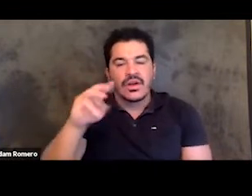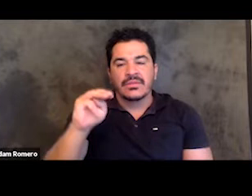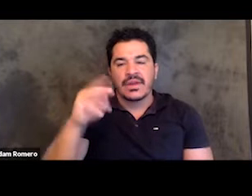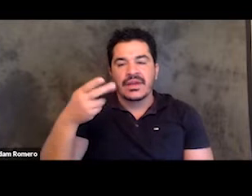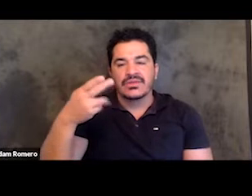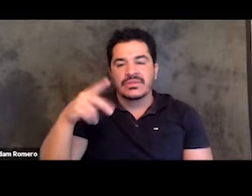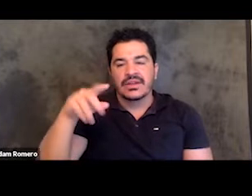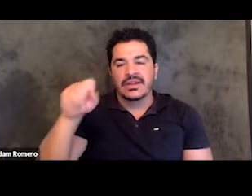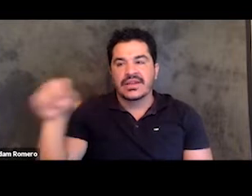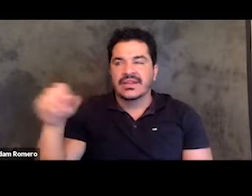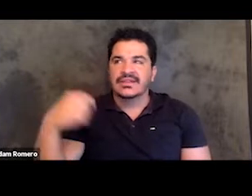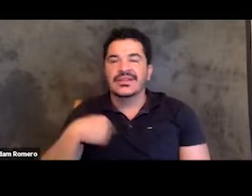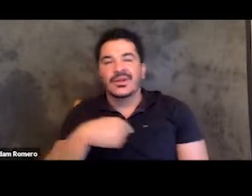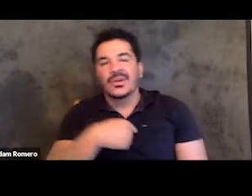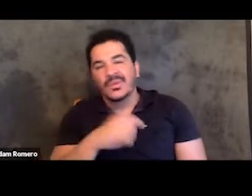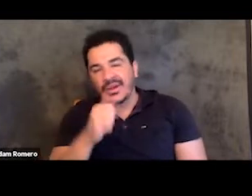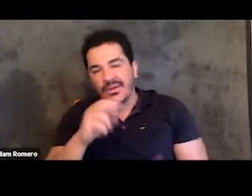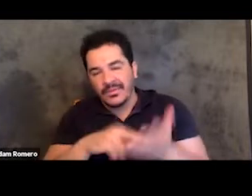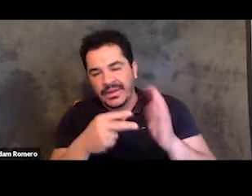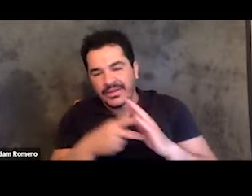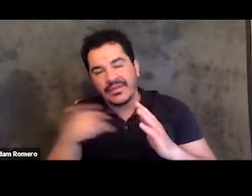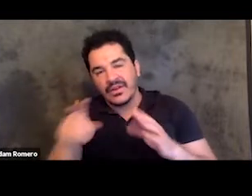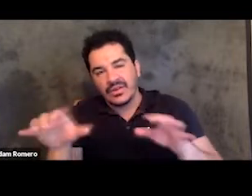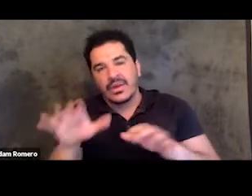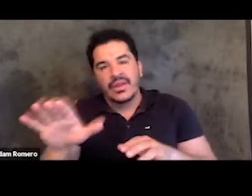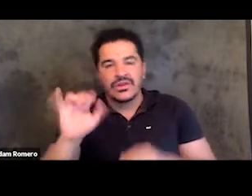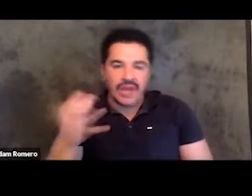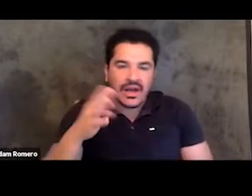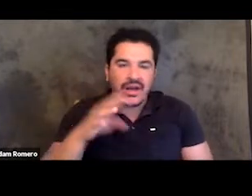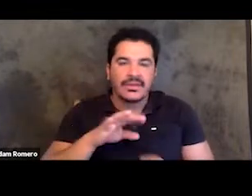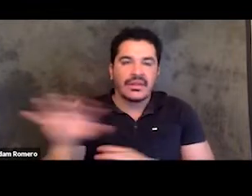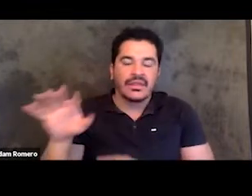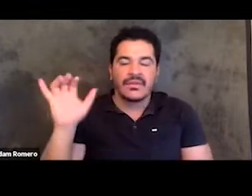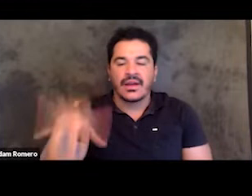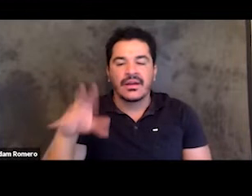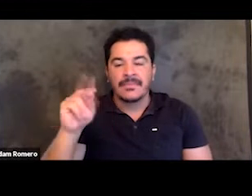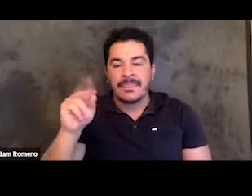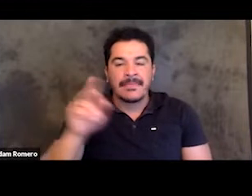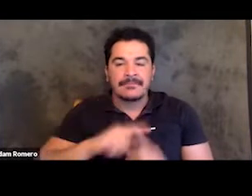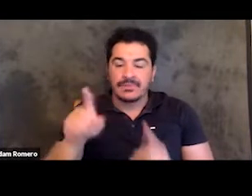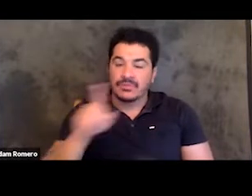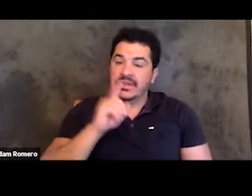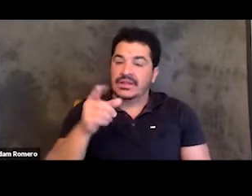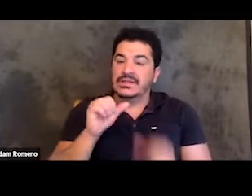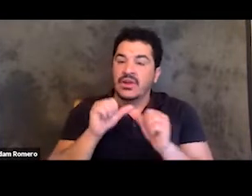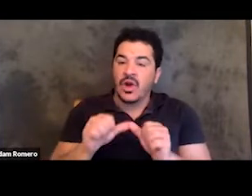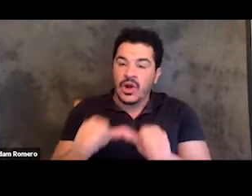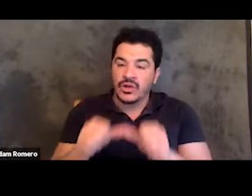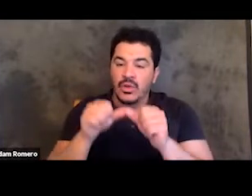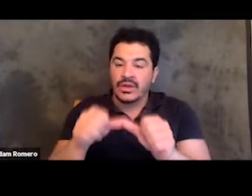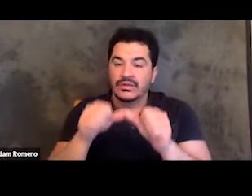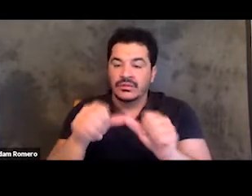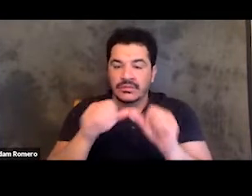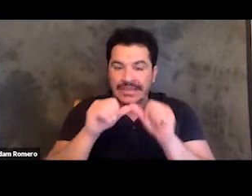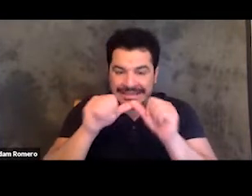is, doing the job that they're supposed to be doing, but it's really an ongoing continued learning of skills